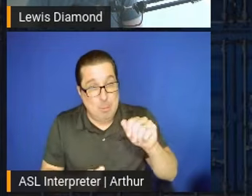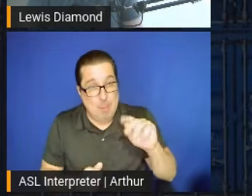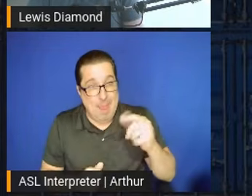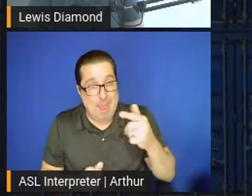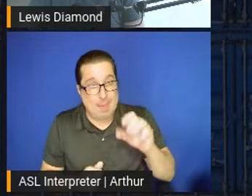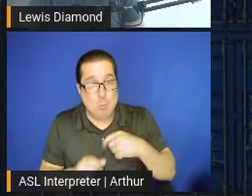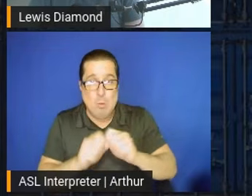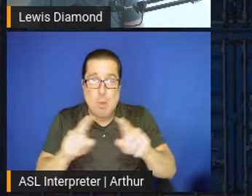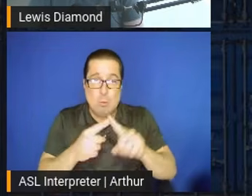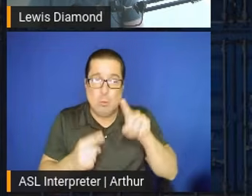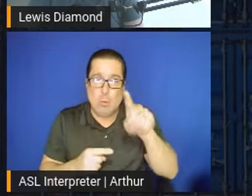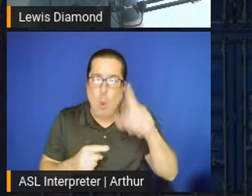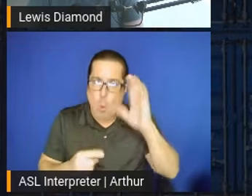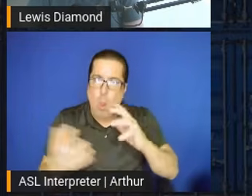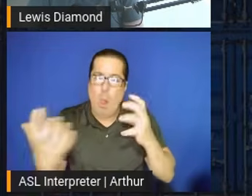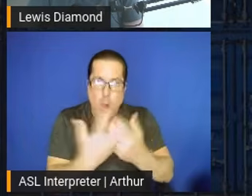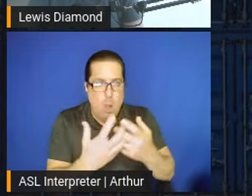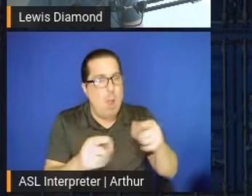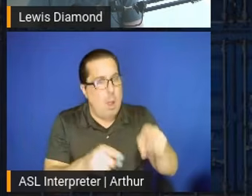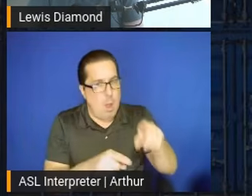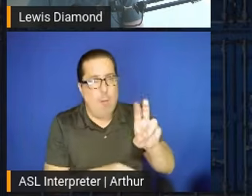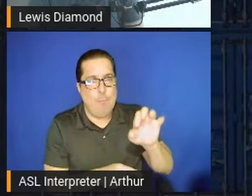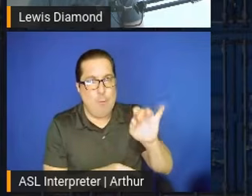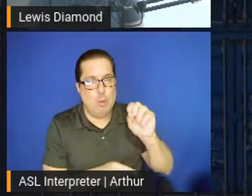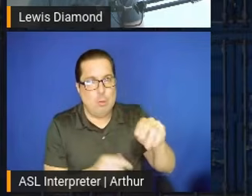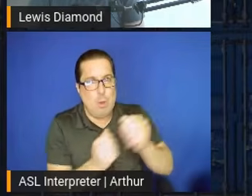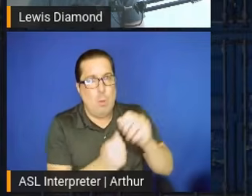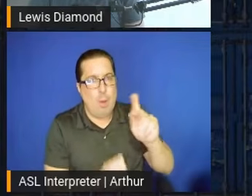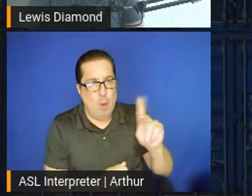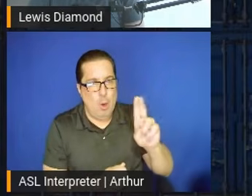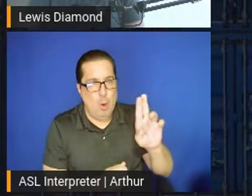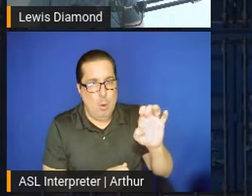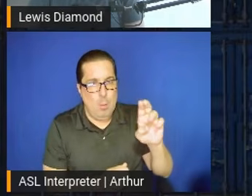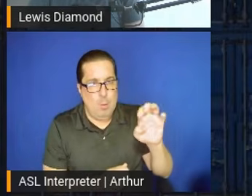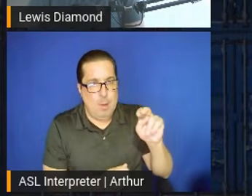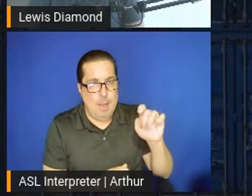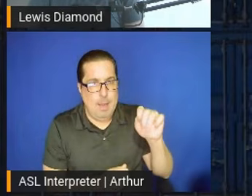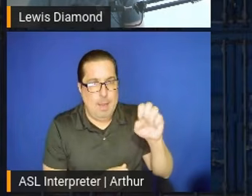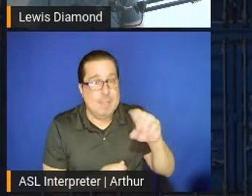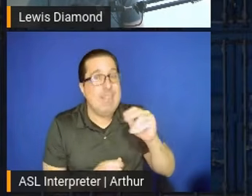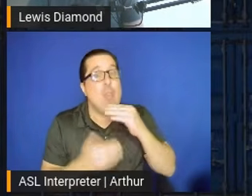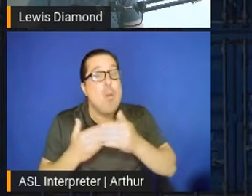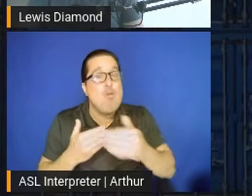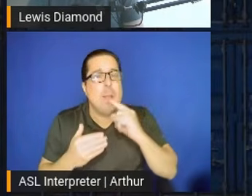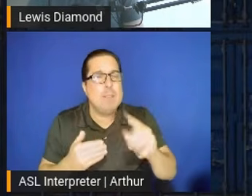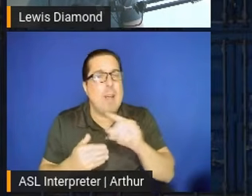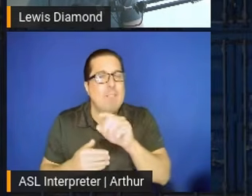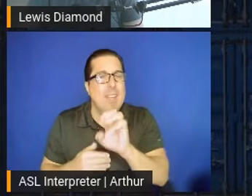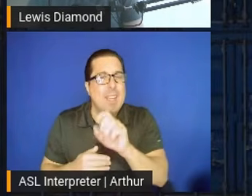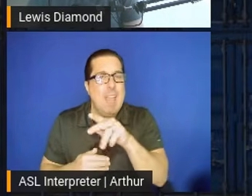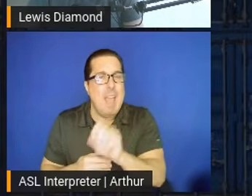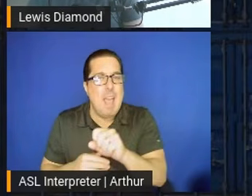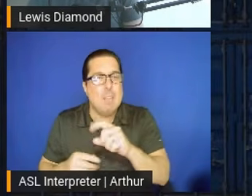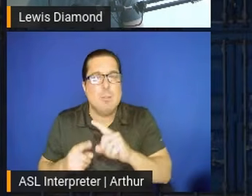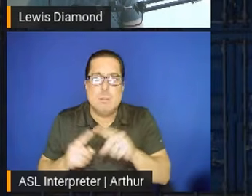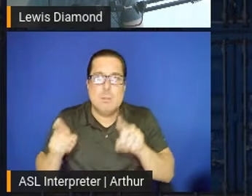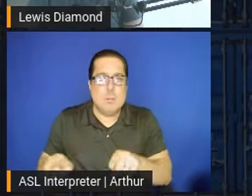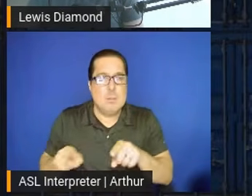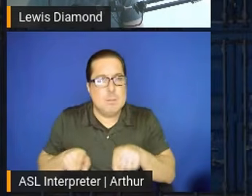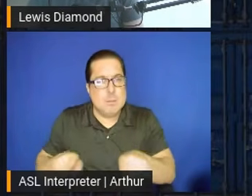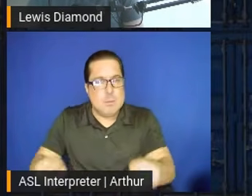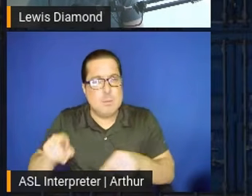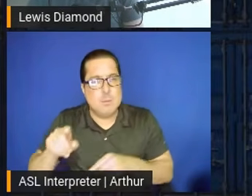to work with a version of the Kubernetes or the rest of the EKS Anywhere toolchain versions we are releasing the package